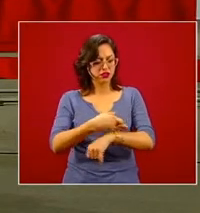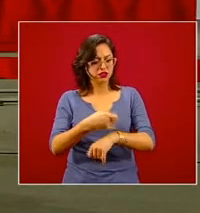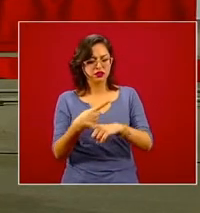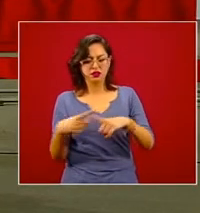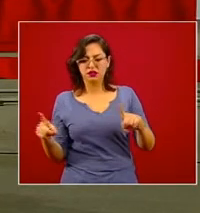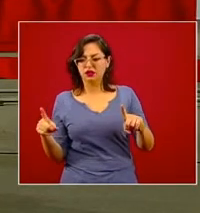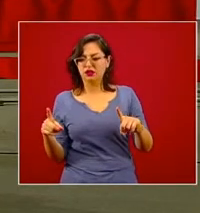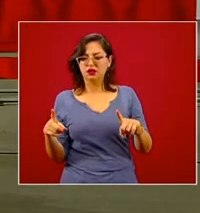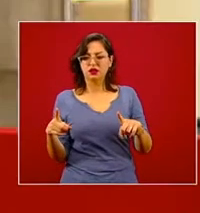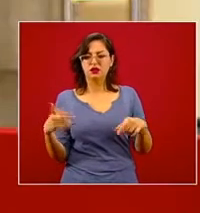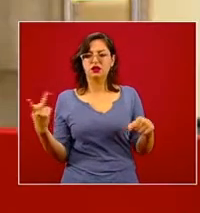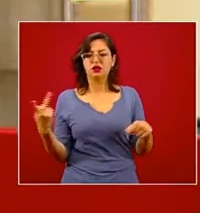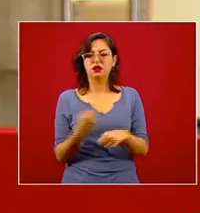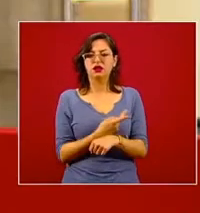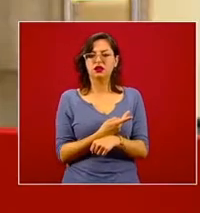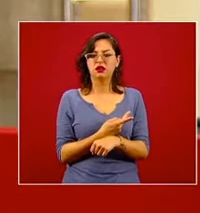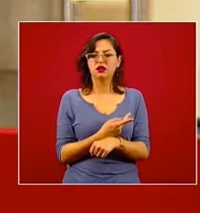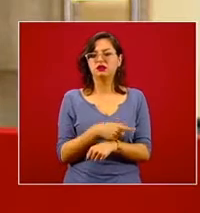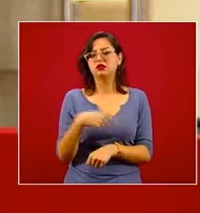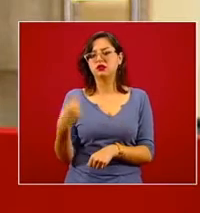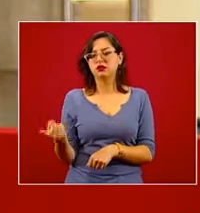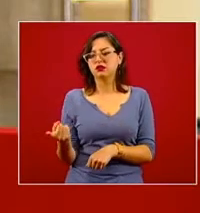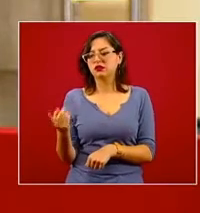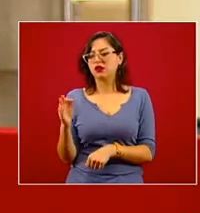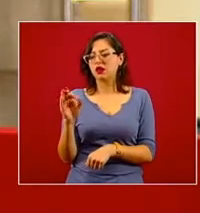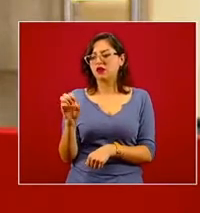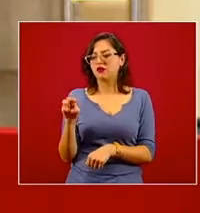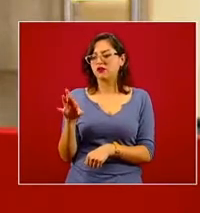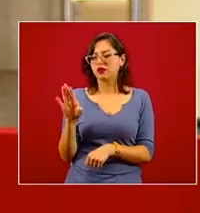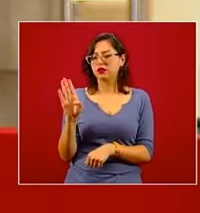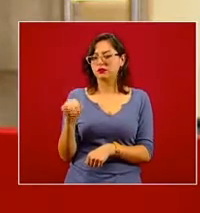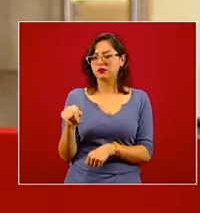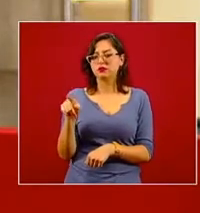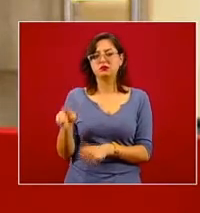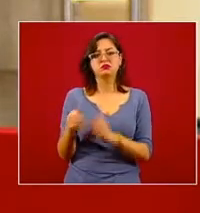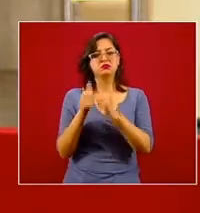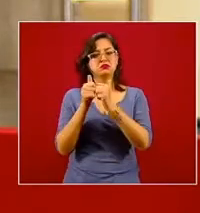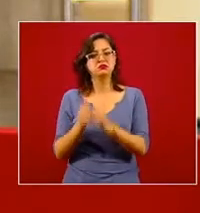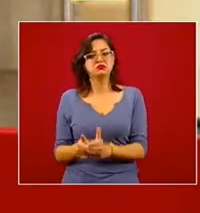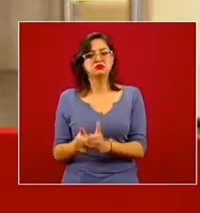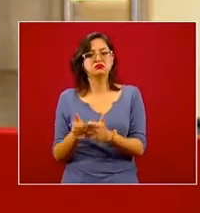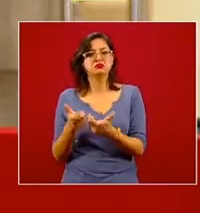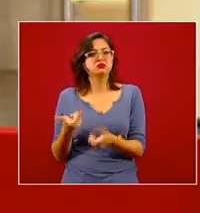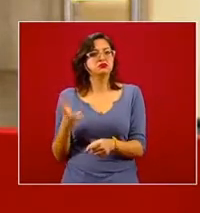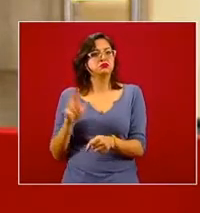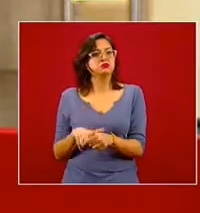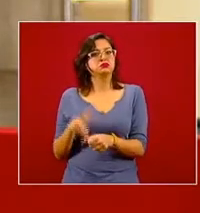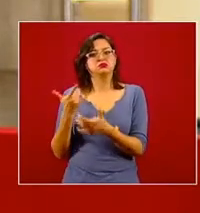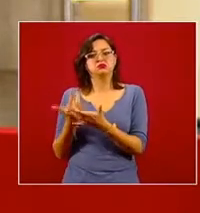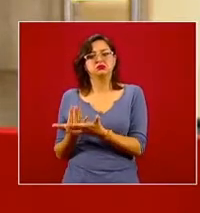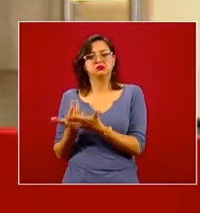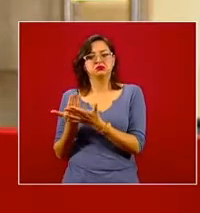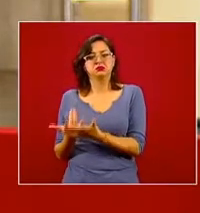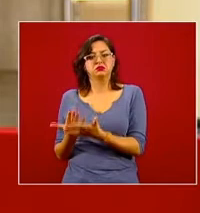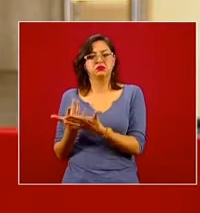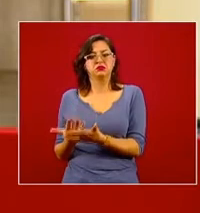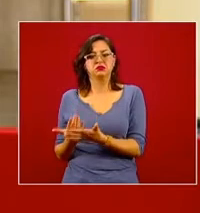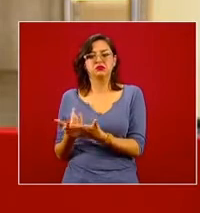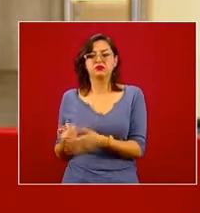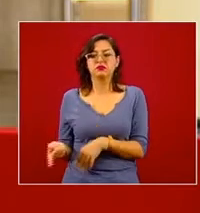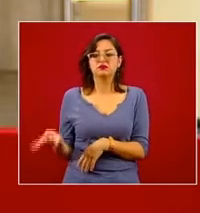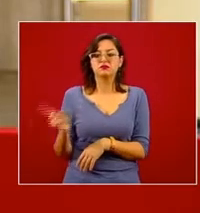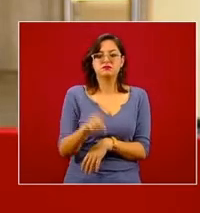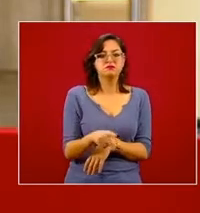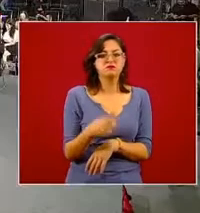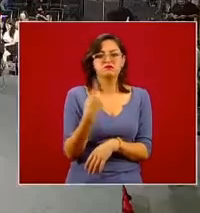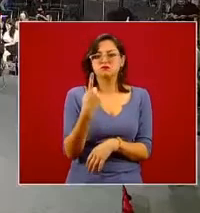family de esta persona, del difunto were Fermín, taking Fermín Rosas, some se remains and llevó al some hospital ashes y esas from a cenizas fueron family member recogidas, that pero el wasn't señor theirs. Hernández aún